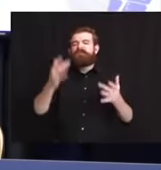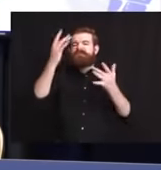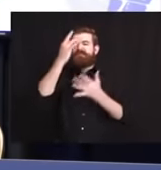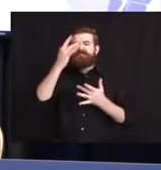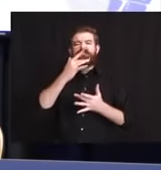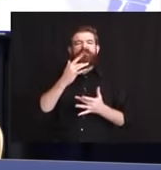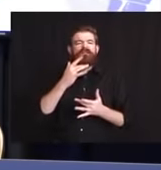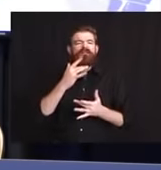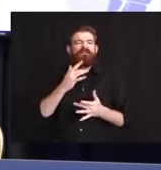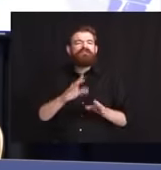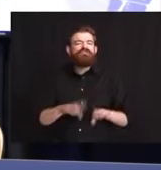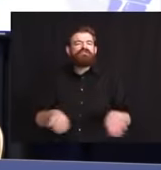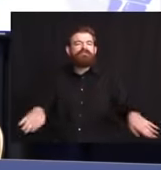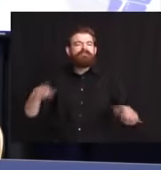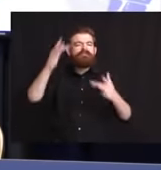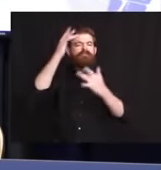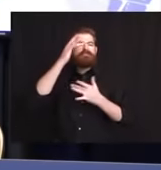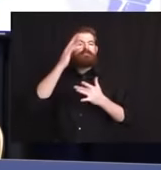in our state.